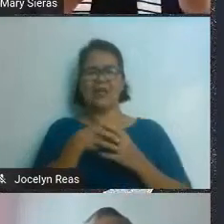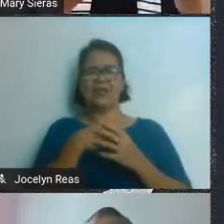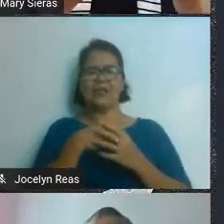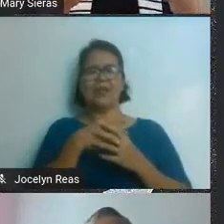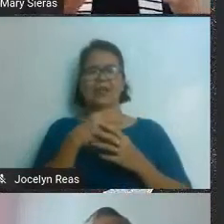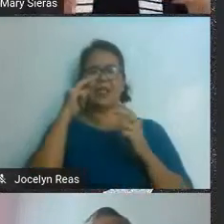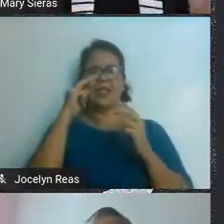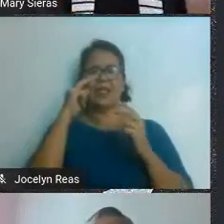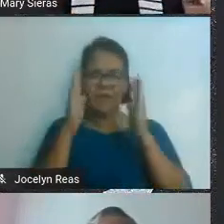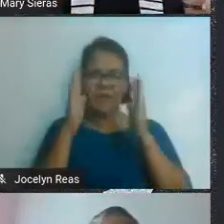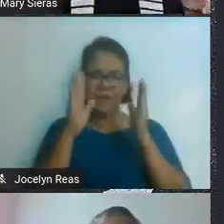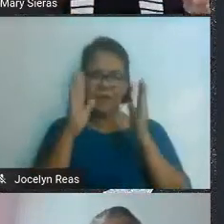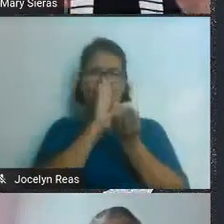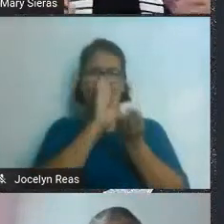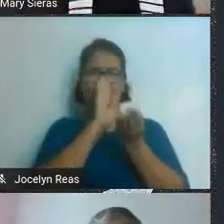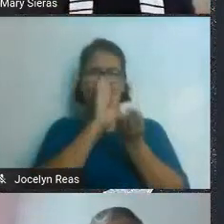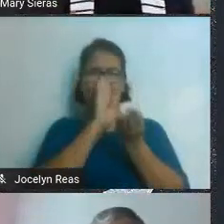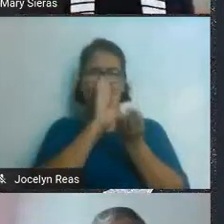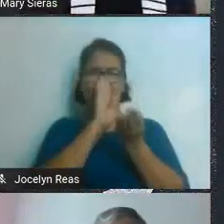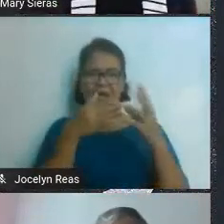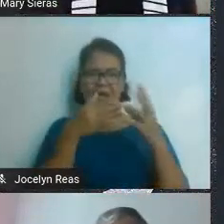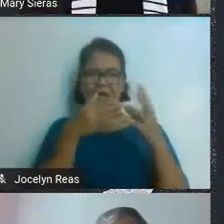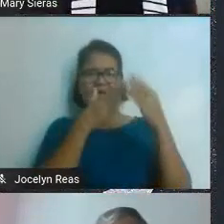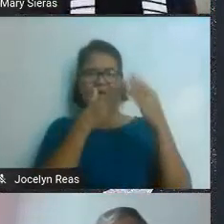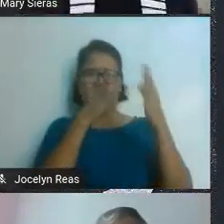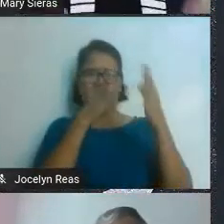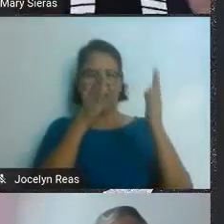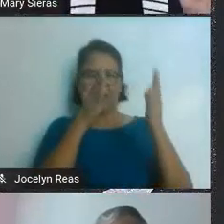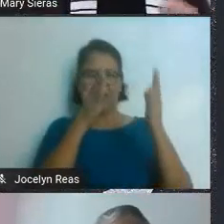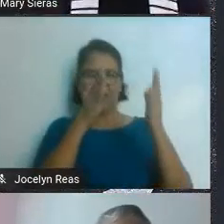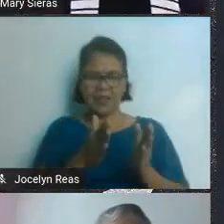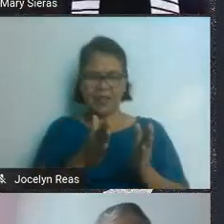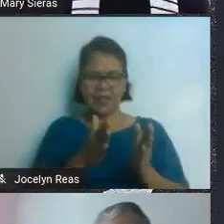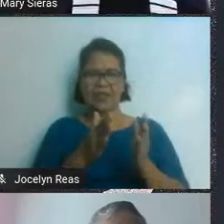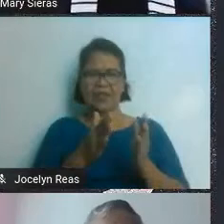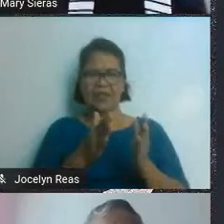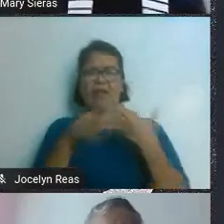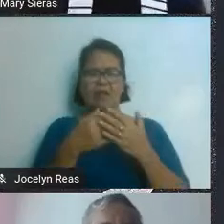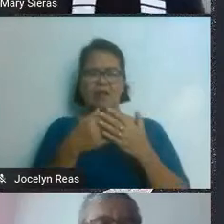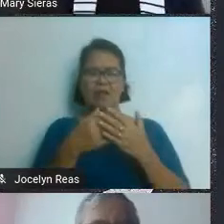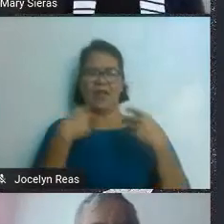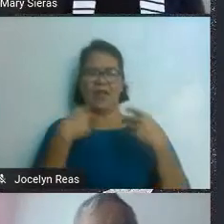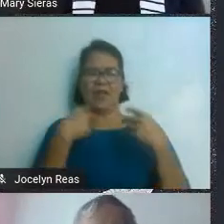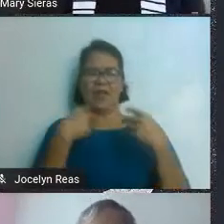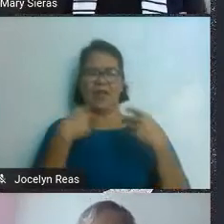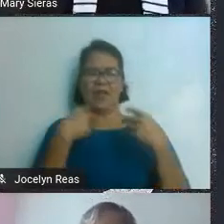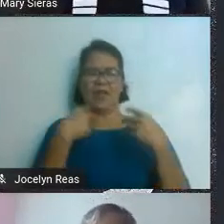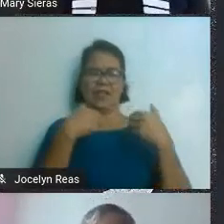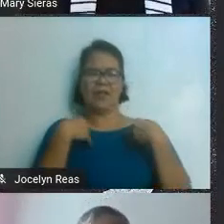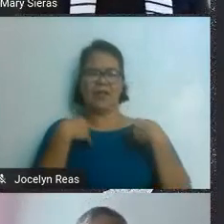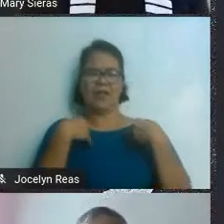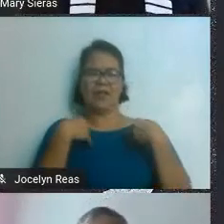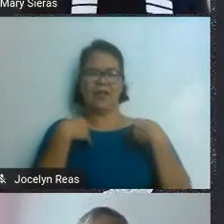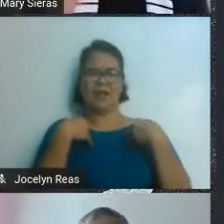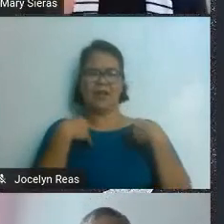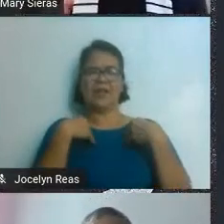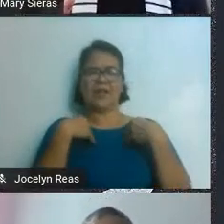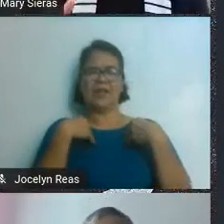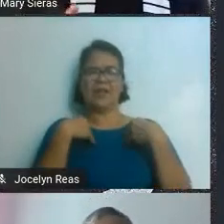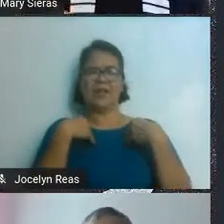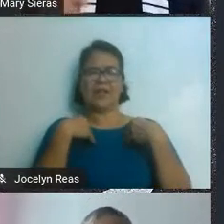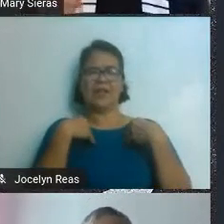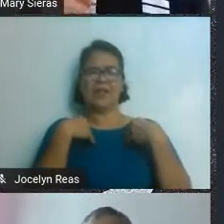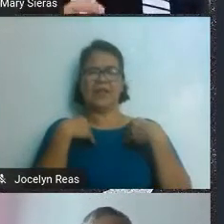has this actually qualities of becoming a good leader. So at this point po, Yusek, we shall ask